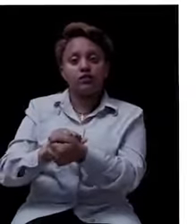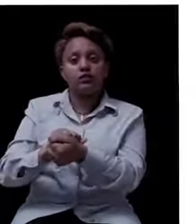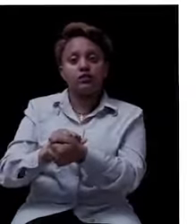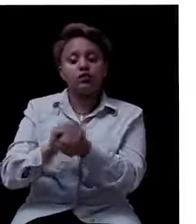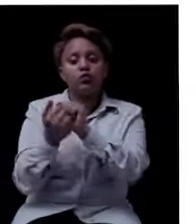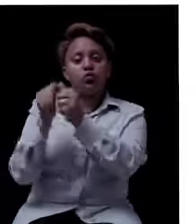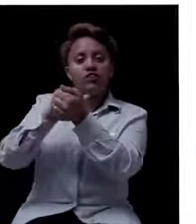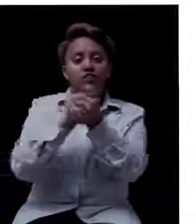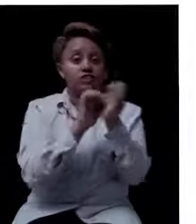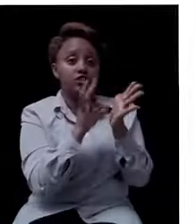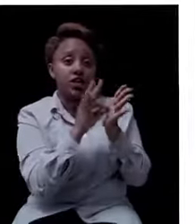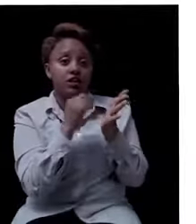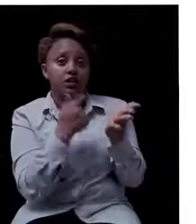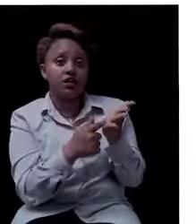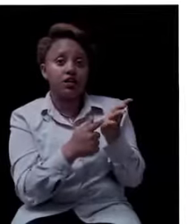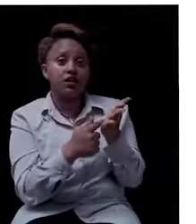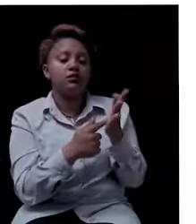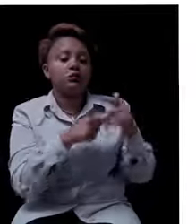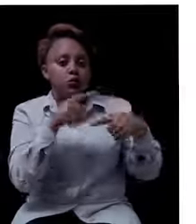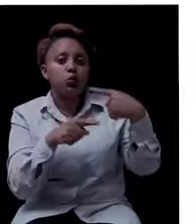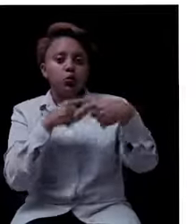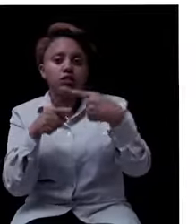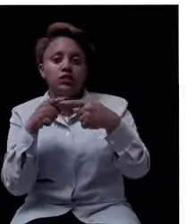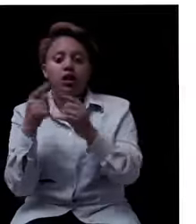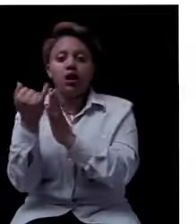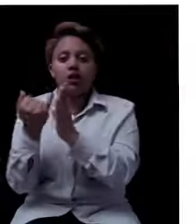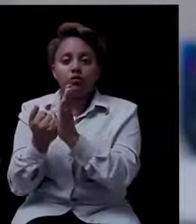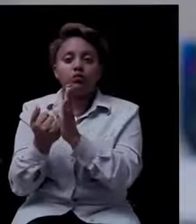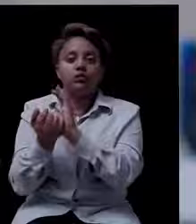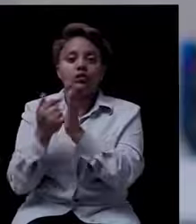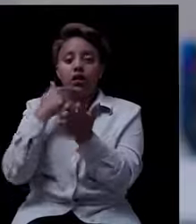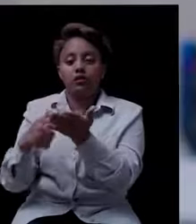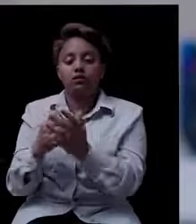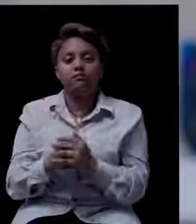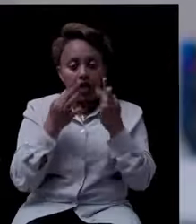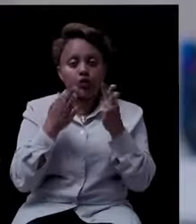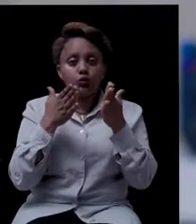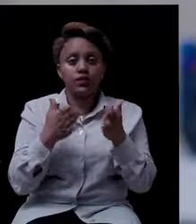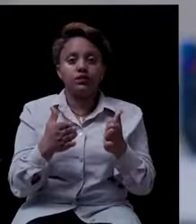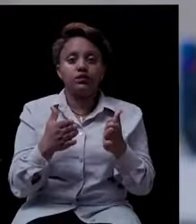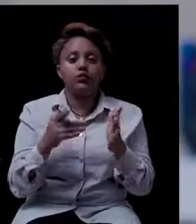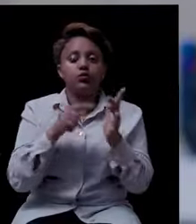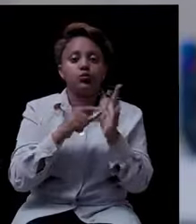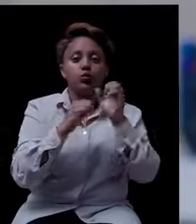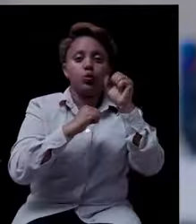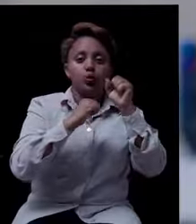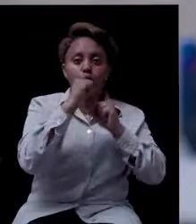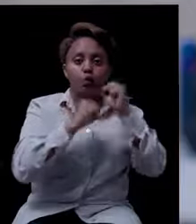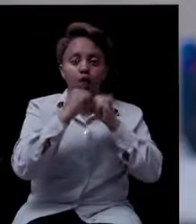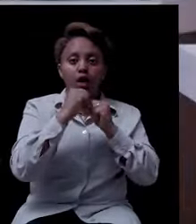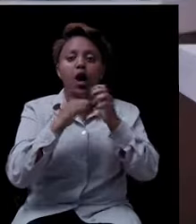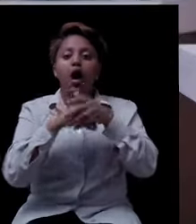converts the digital data fed by the processor to analog data. Actuator. An actuator compares the output given by